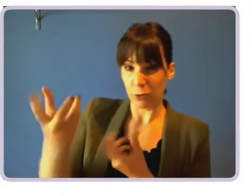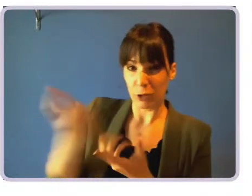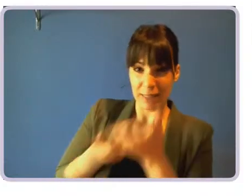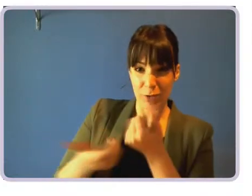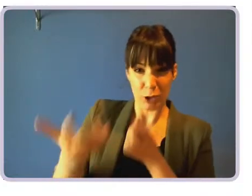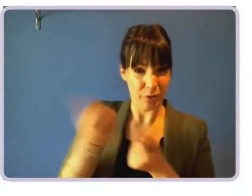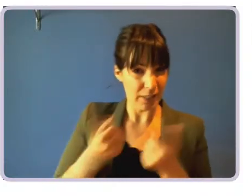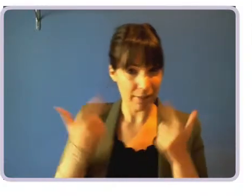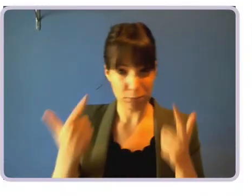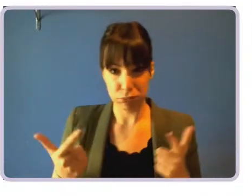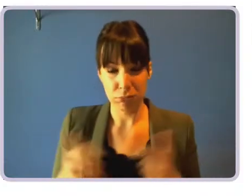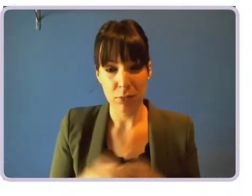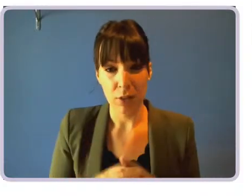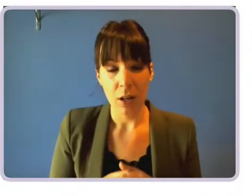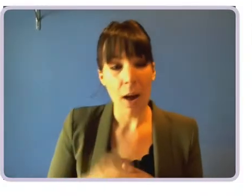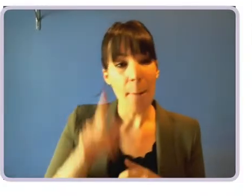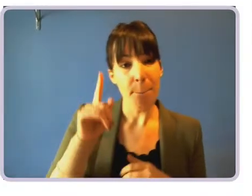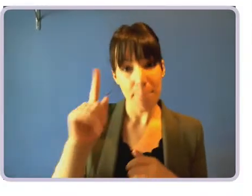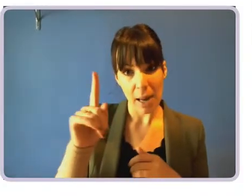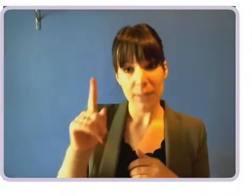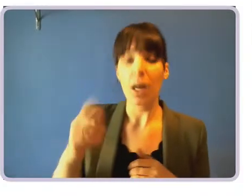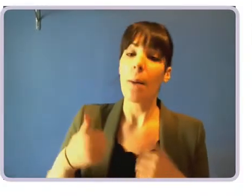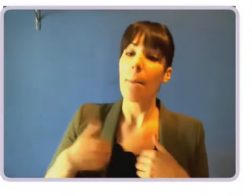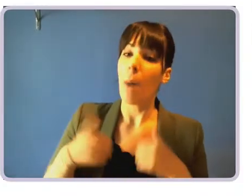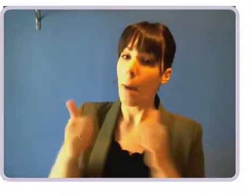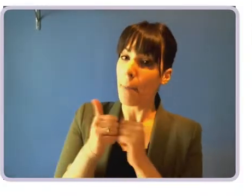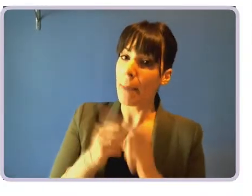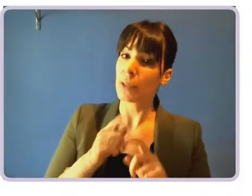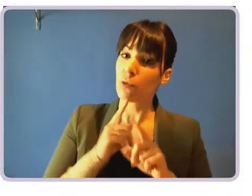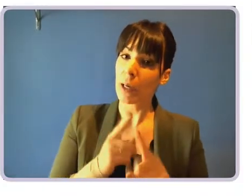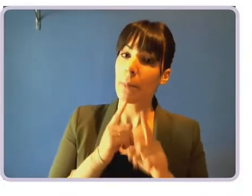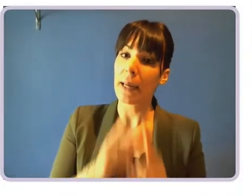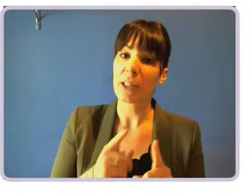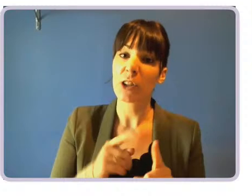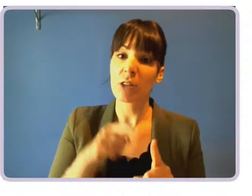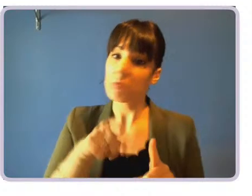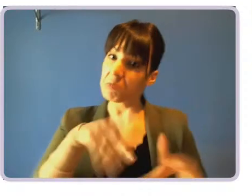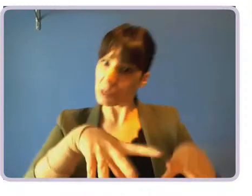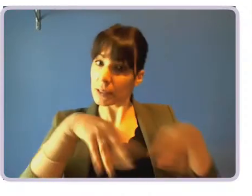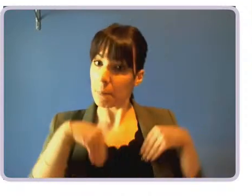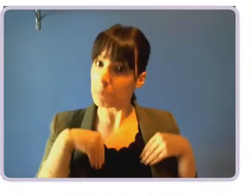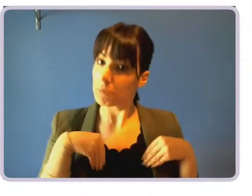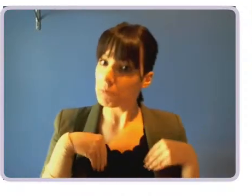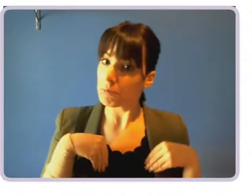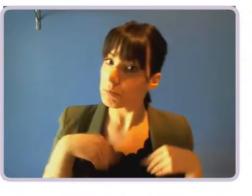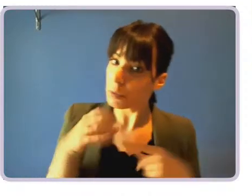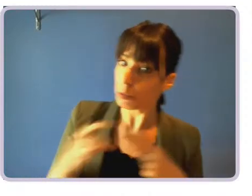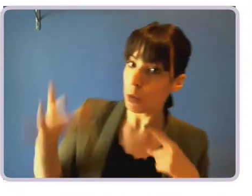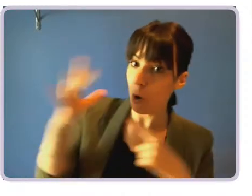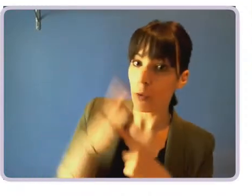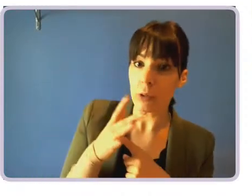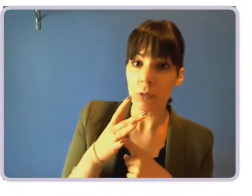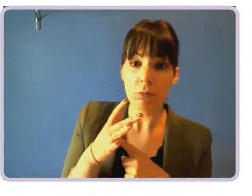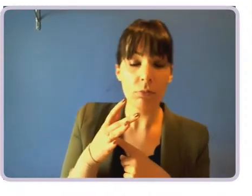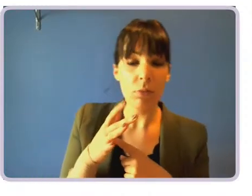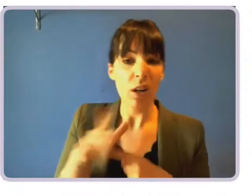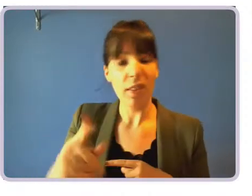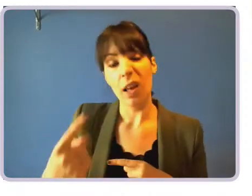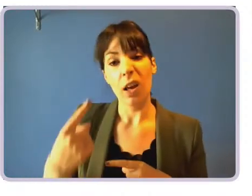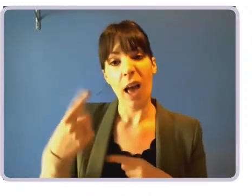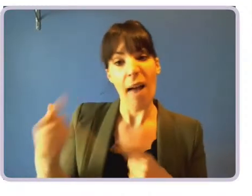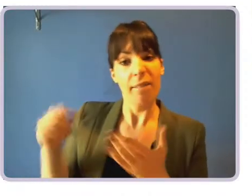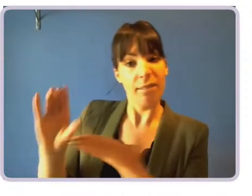paper's recommendations were accepted as a priority to CFA community safety, and funding was sought to turn the paper's recommendations into a